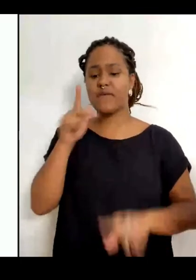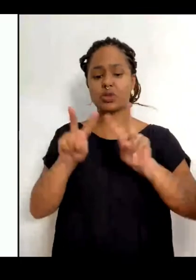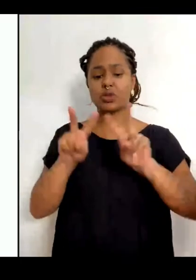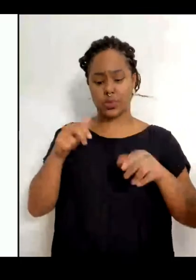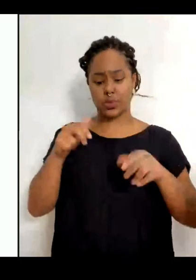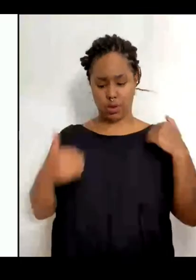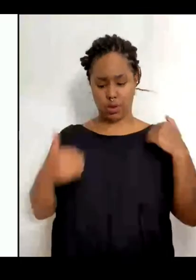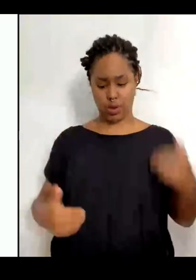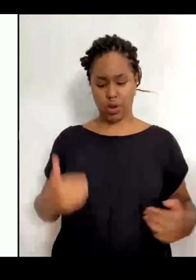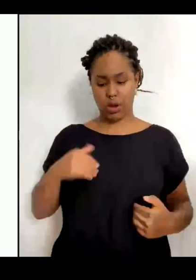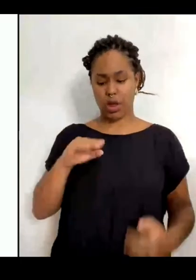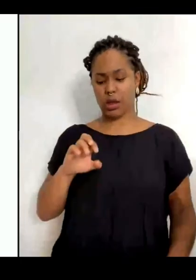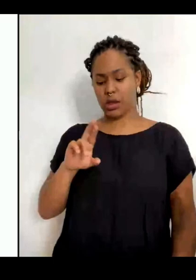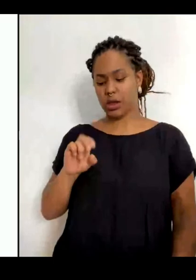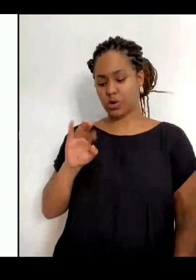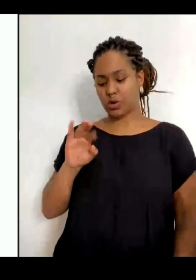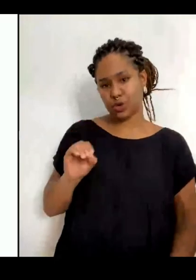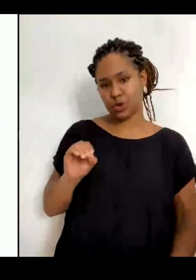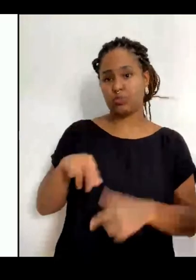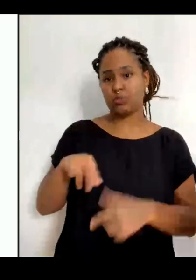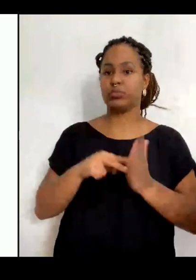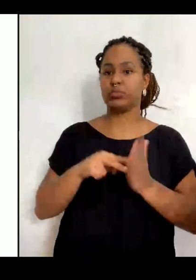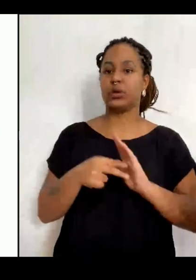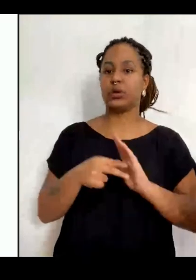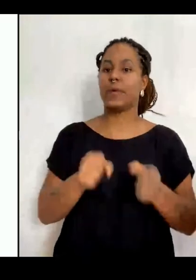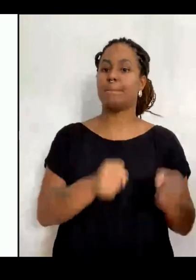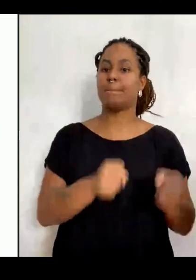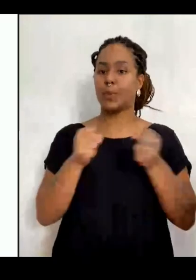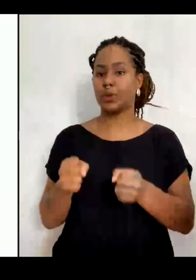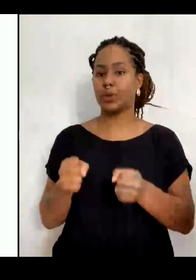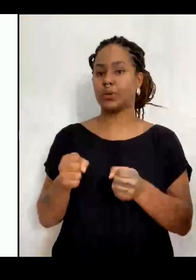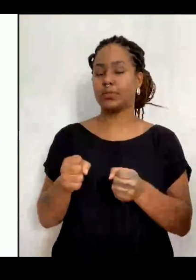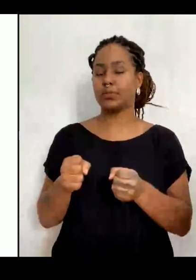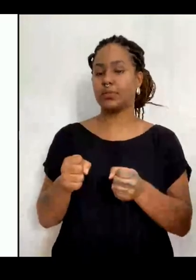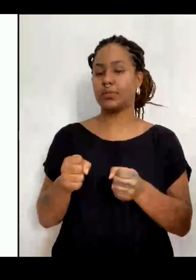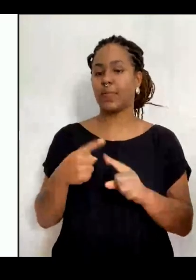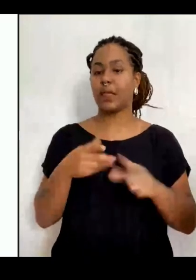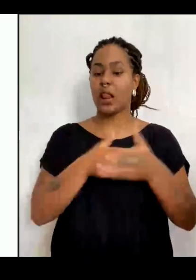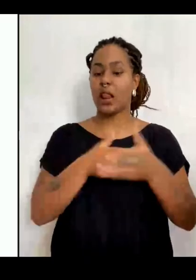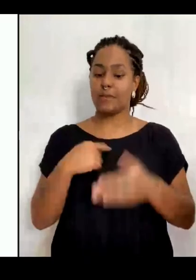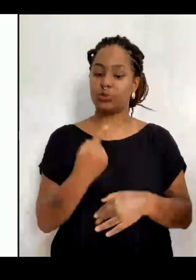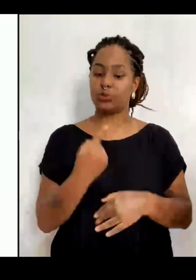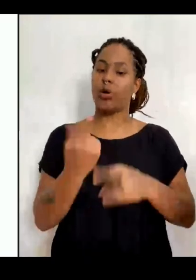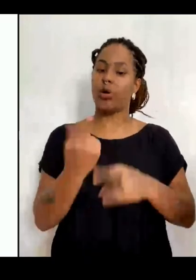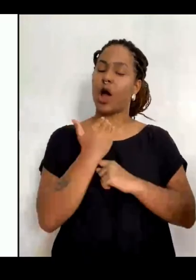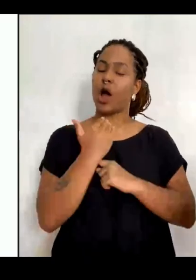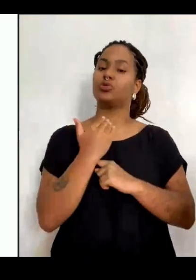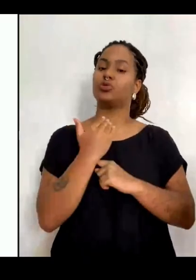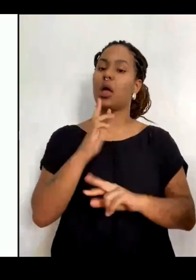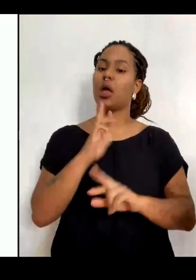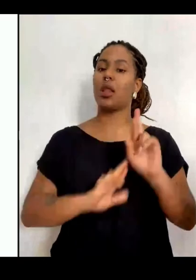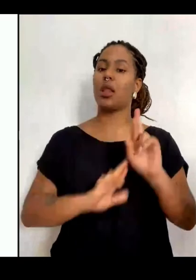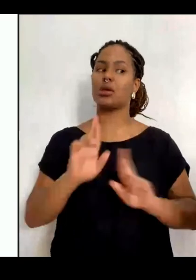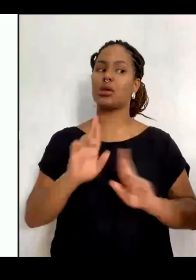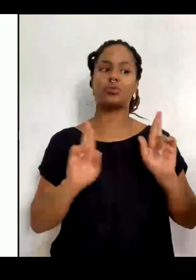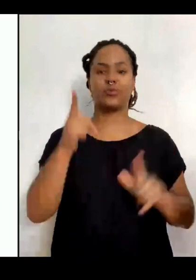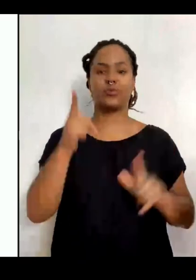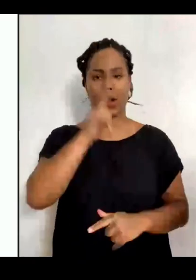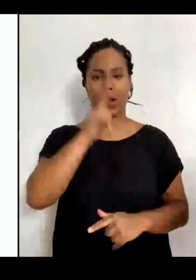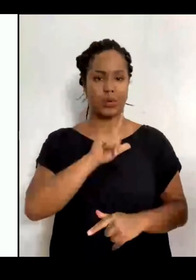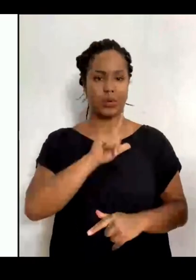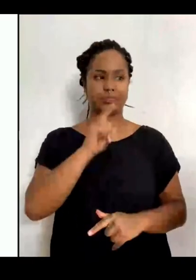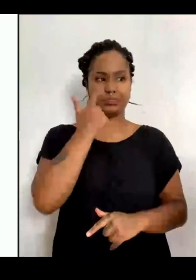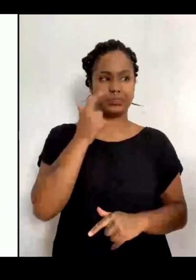that the erotic can help us relate differently we can find inklings of new forms of relating in the poet and activist